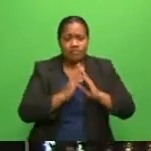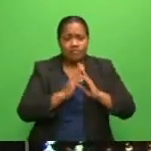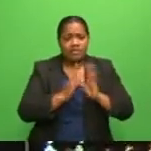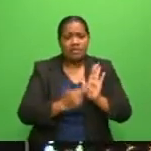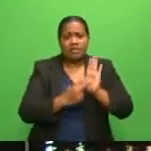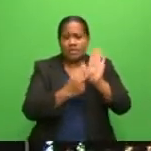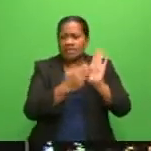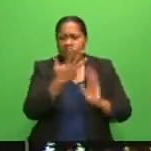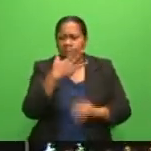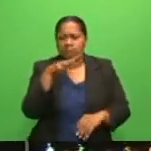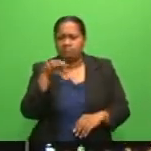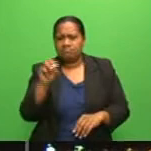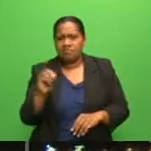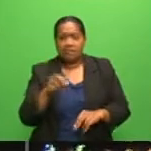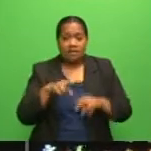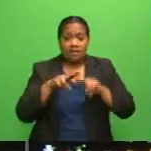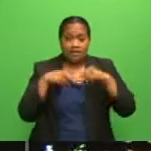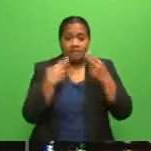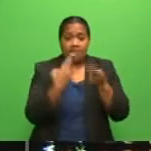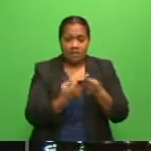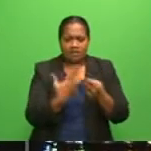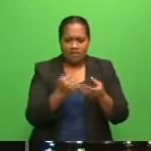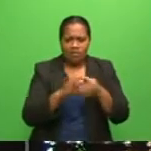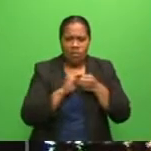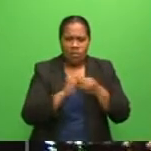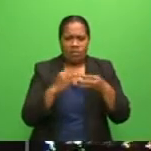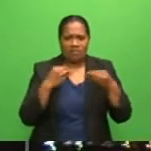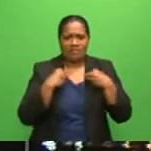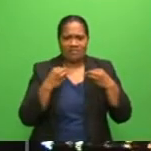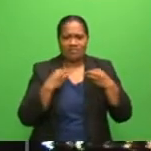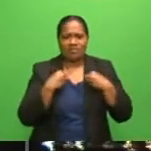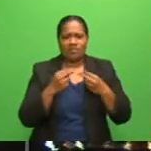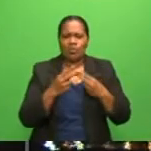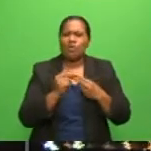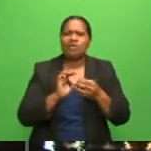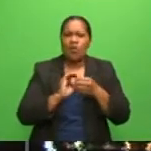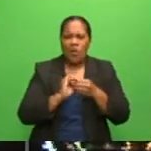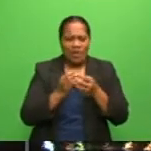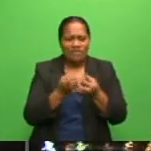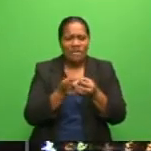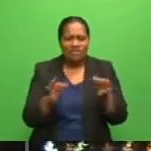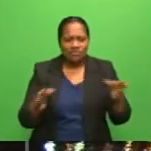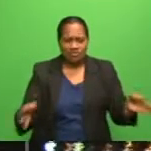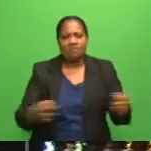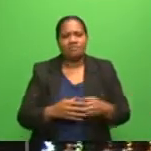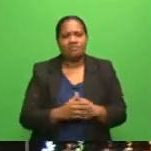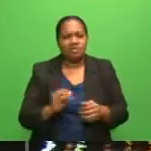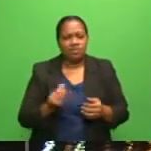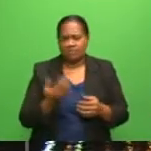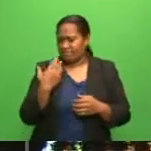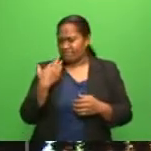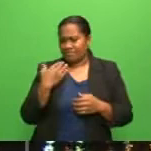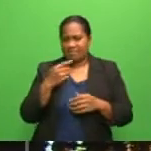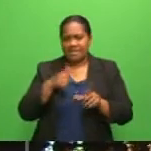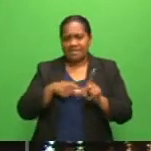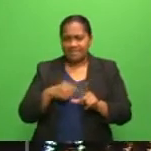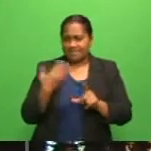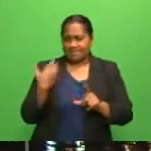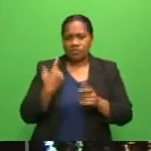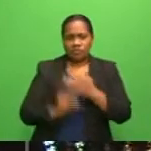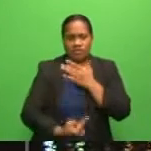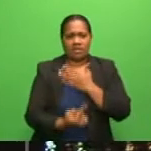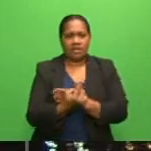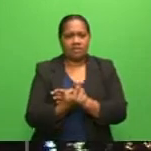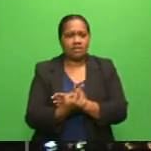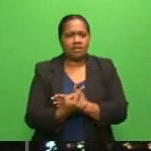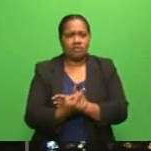business rose to popularity with its unique style of furniture. However, a major setback a few years ago almost caused the